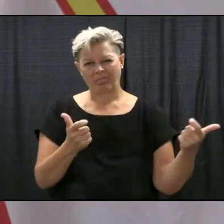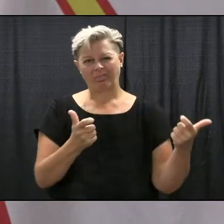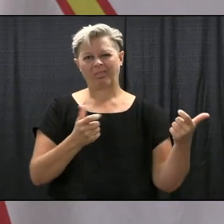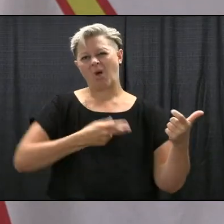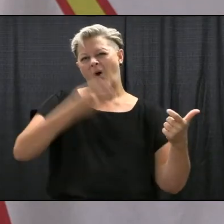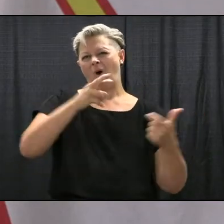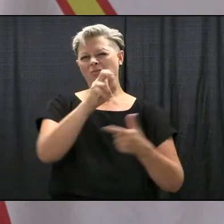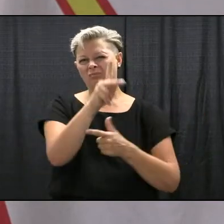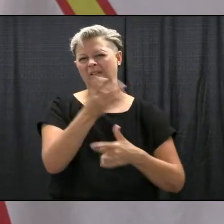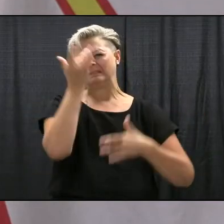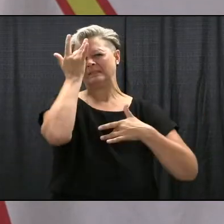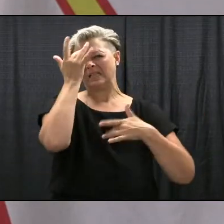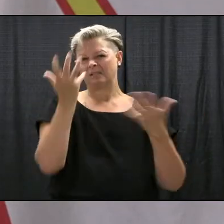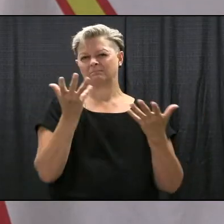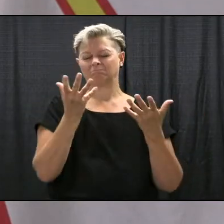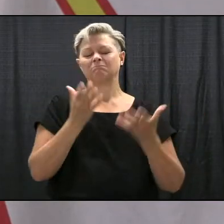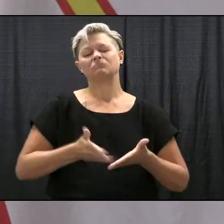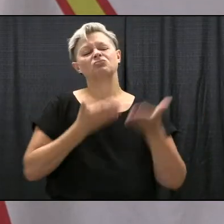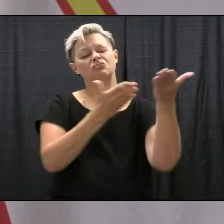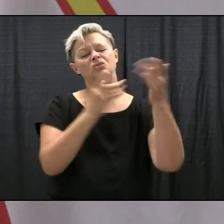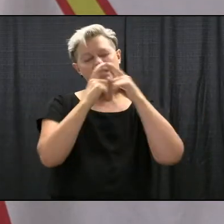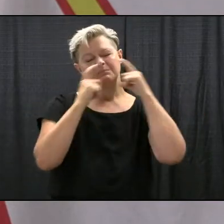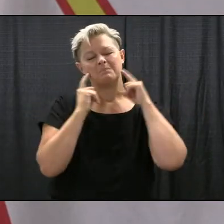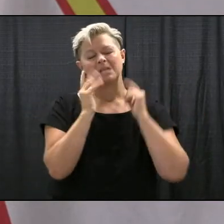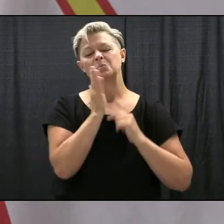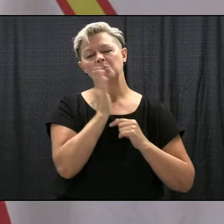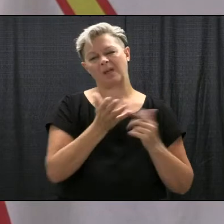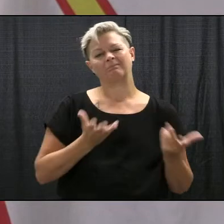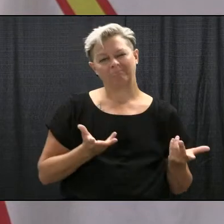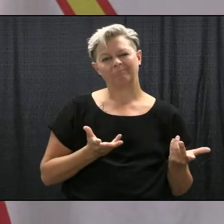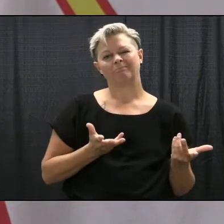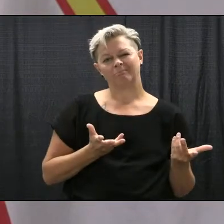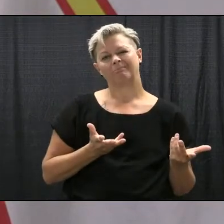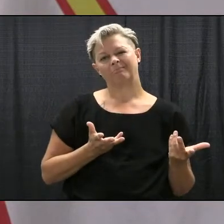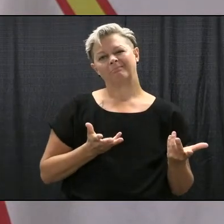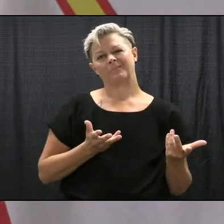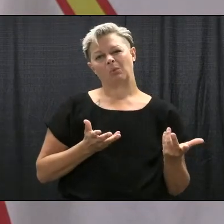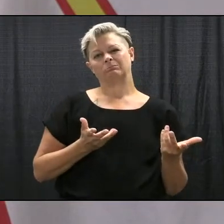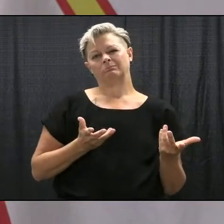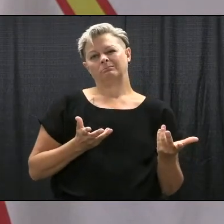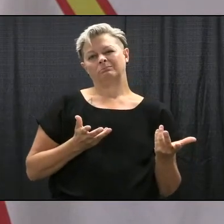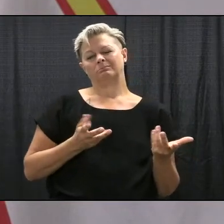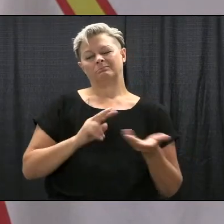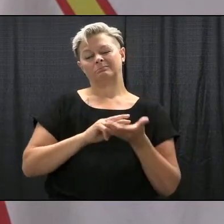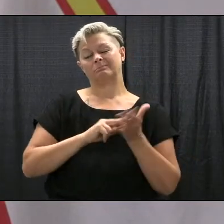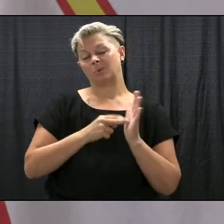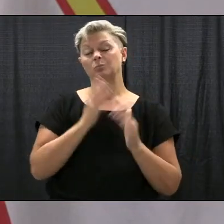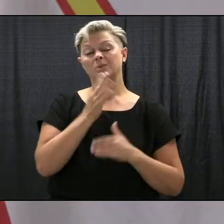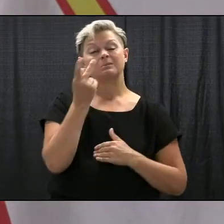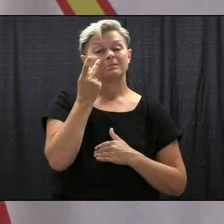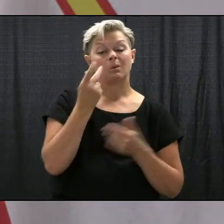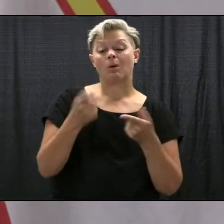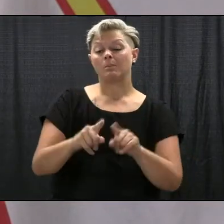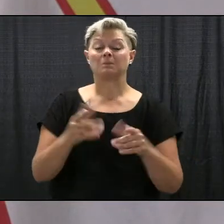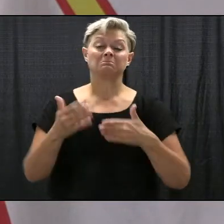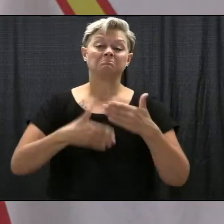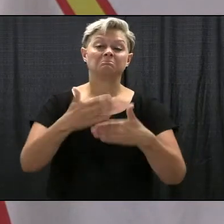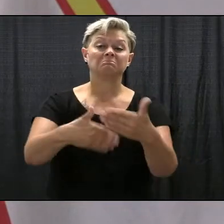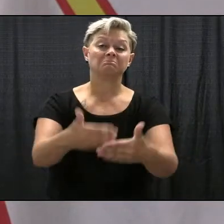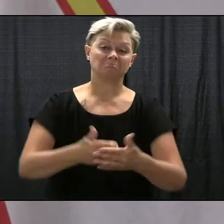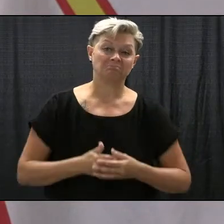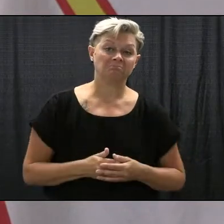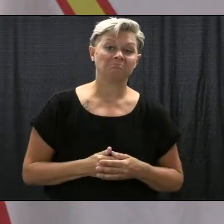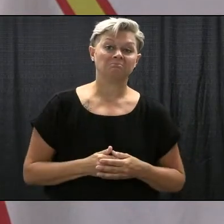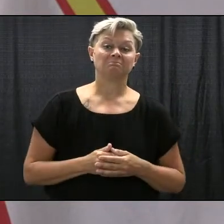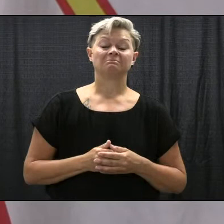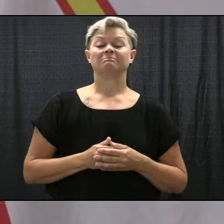So masking will certainly be something, I think, that will factor into some of those plans as time goes on. But, with regard